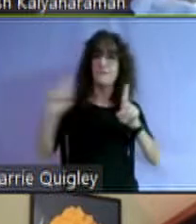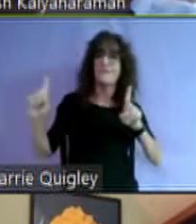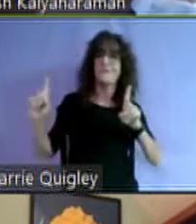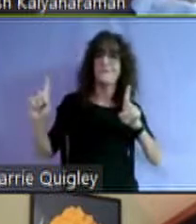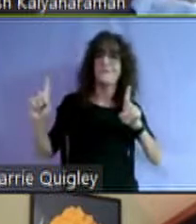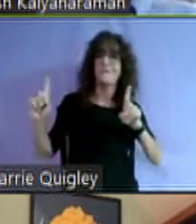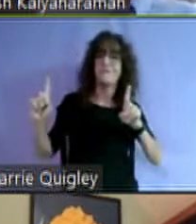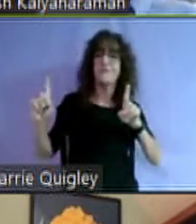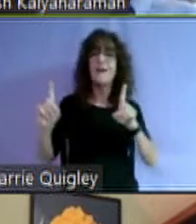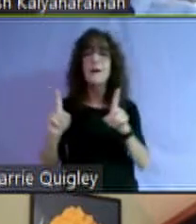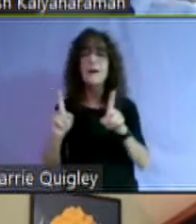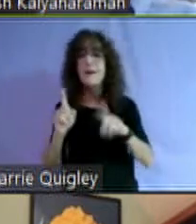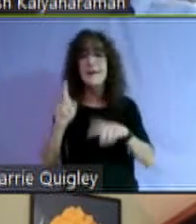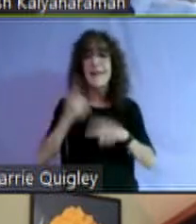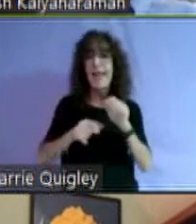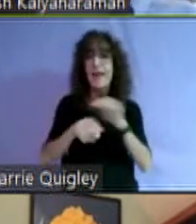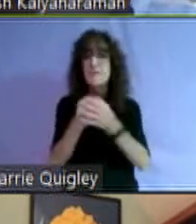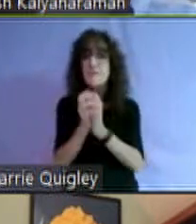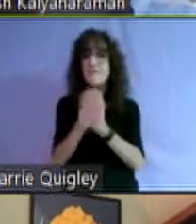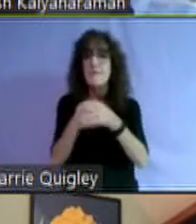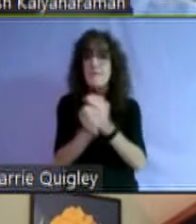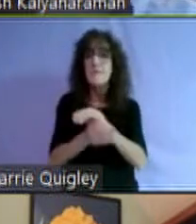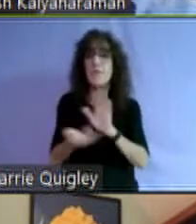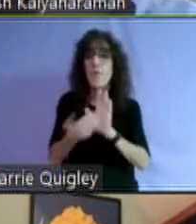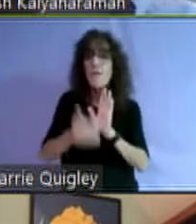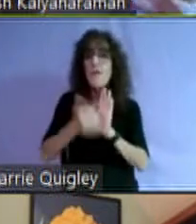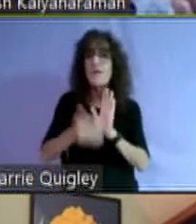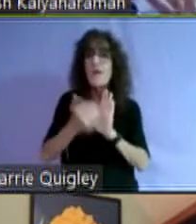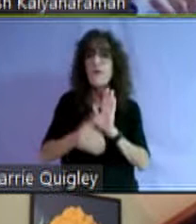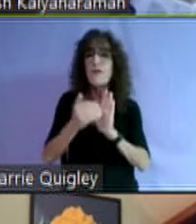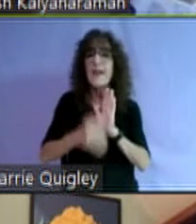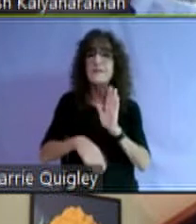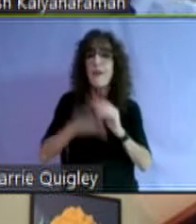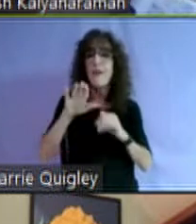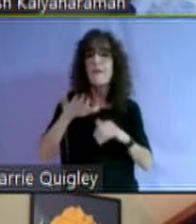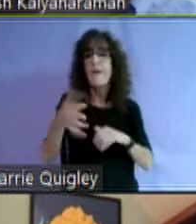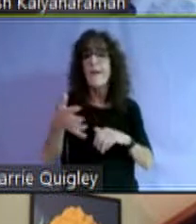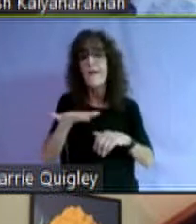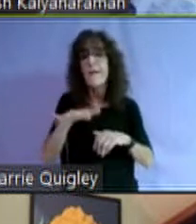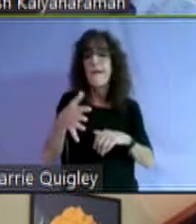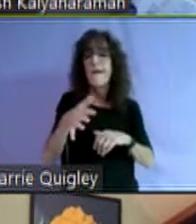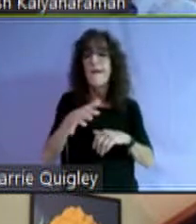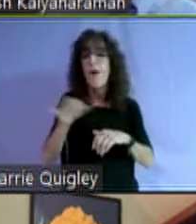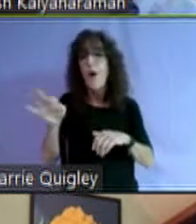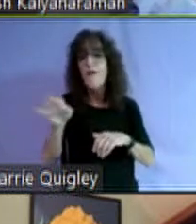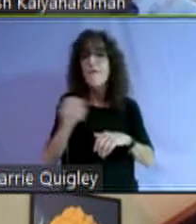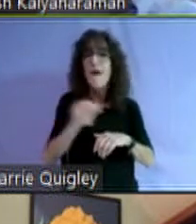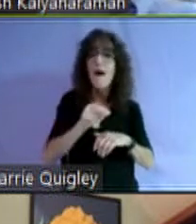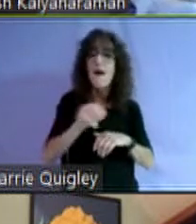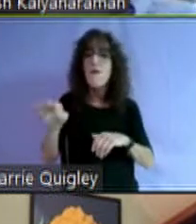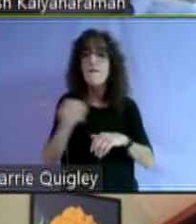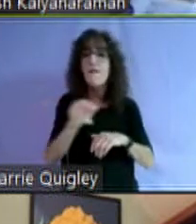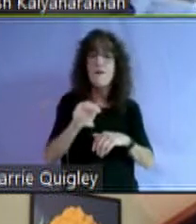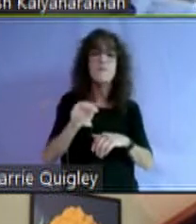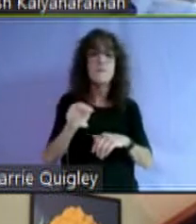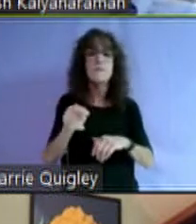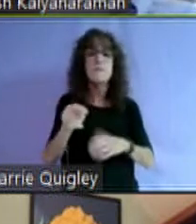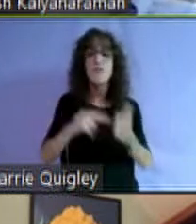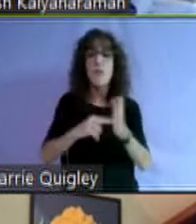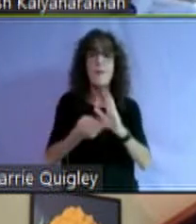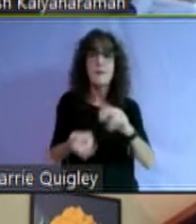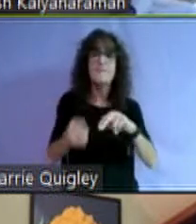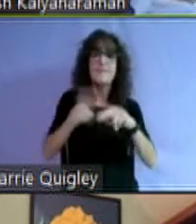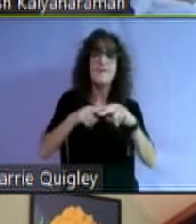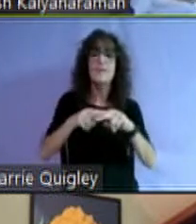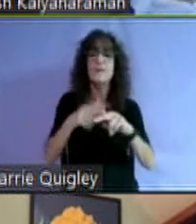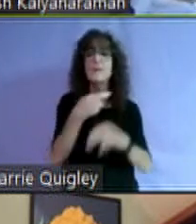hygiene practices. And so that's, those combinations tend to lead to increased risk in